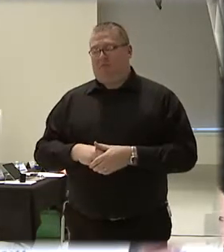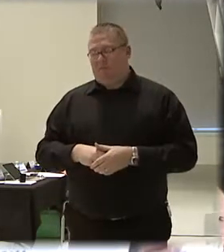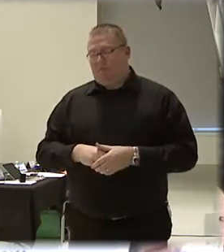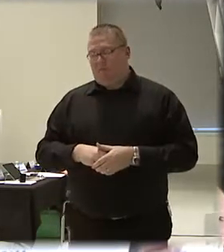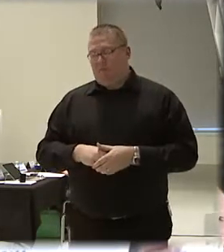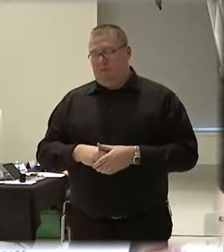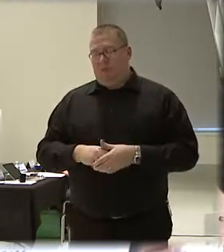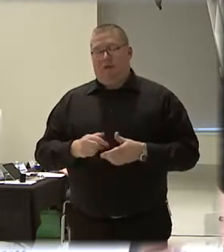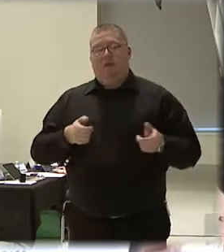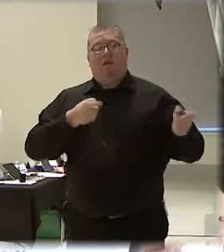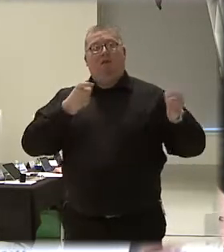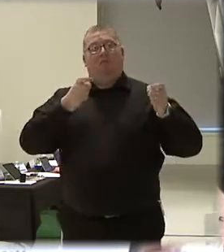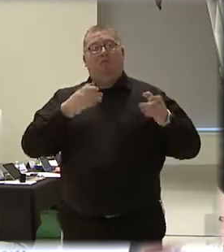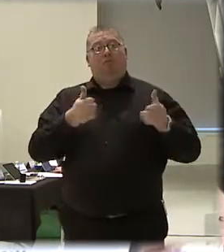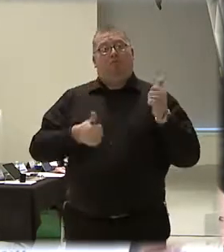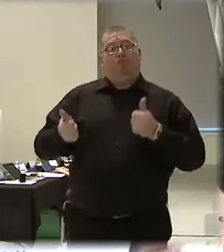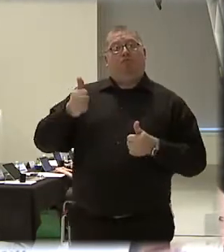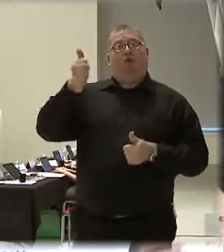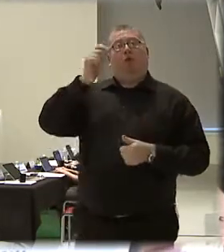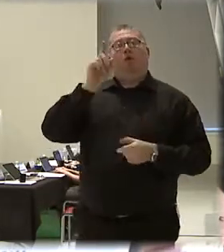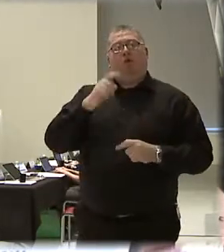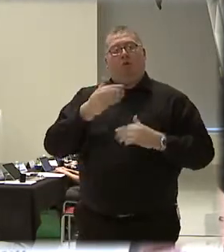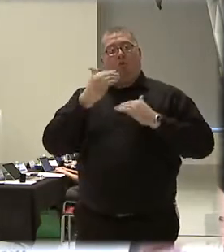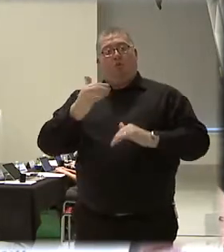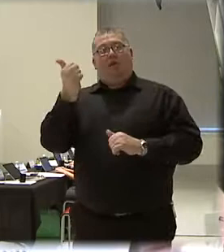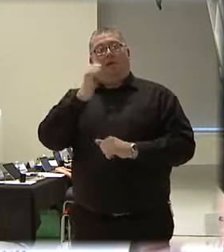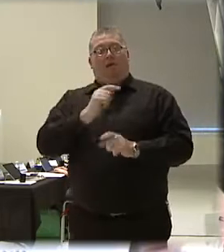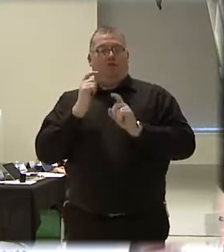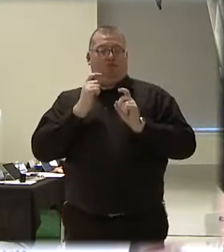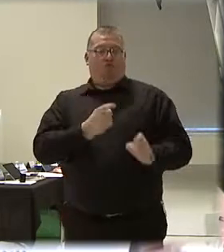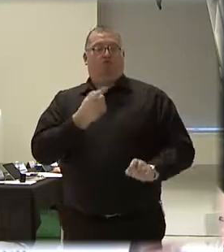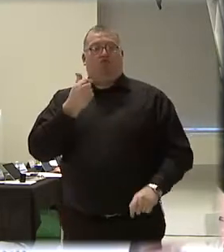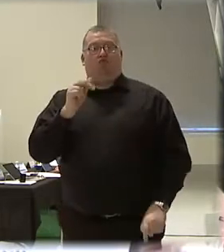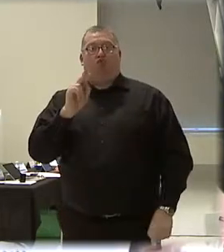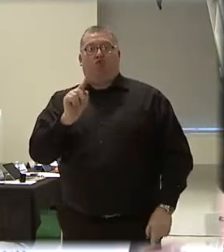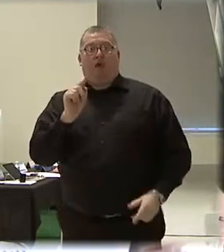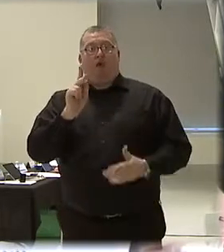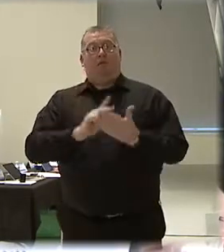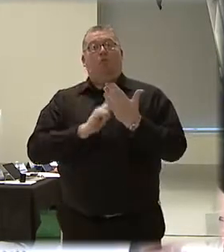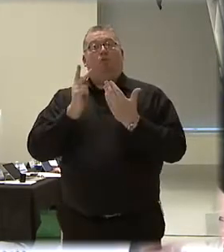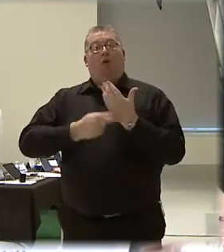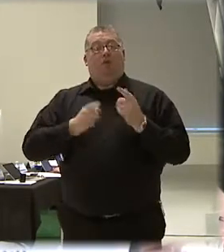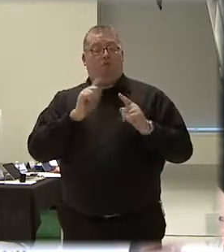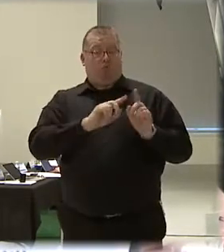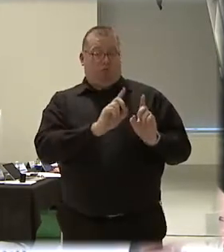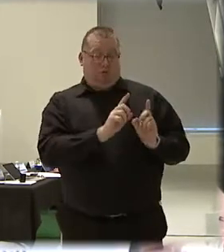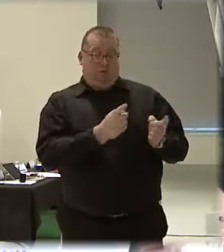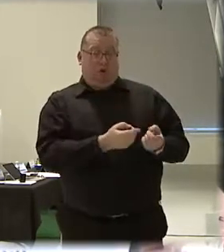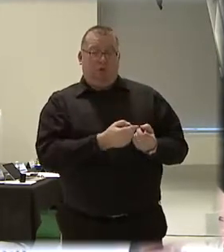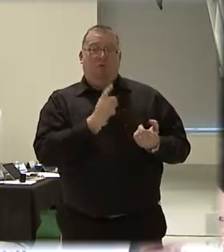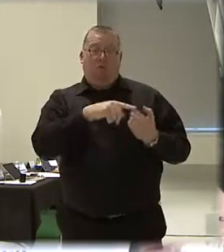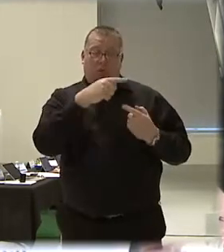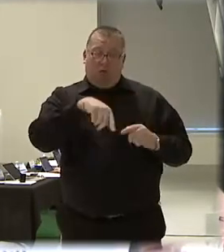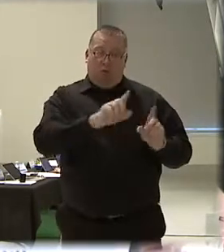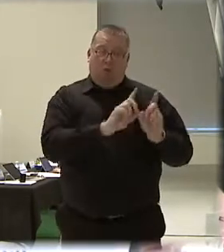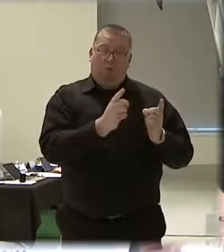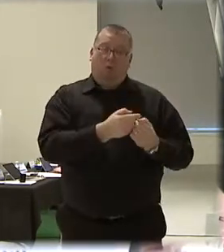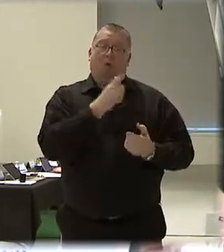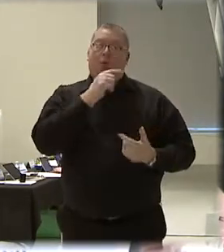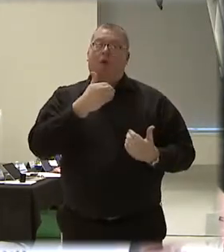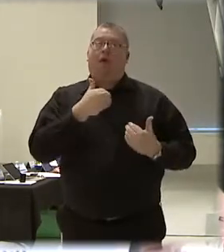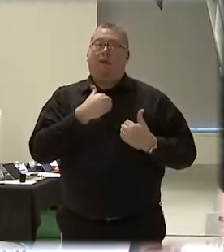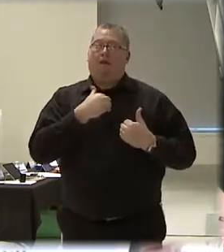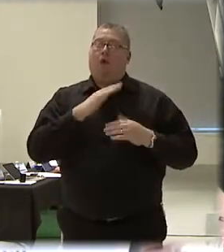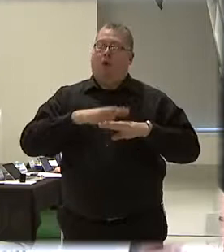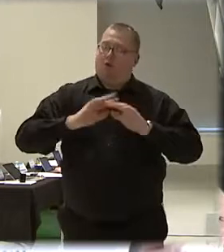The administration, we believe, should restrict any grant programs to departments, to those departments that have a